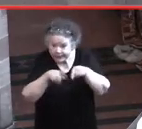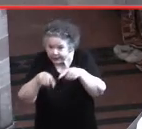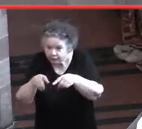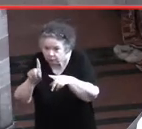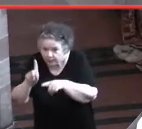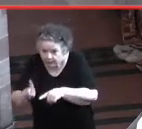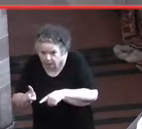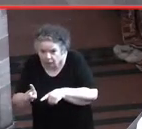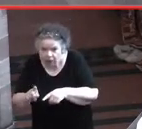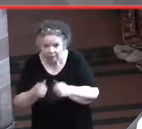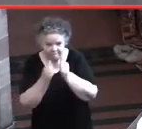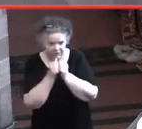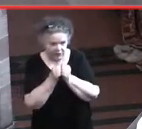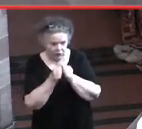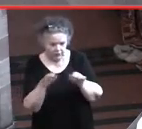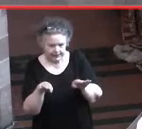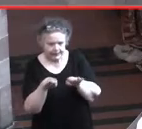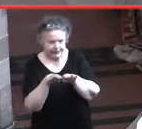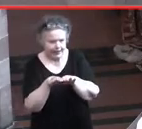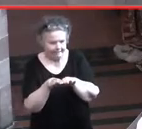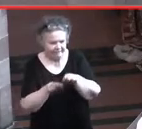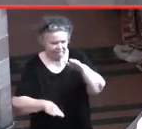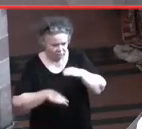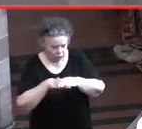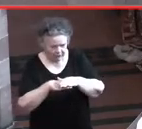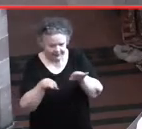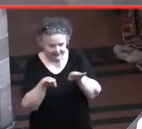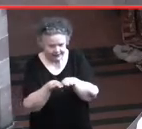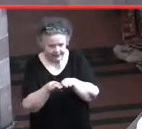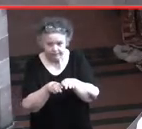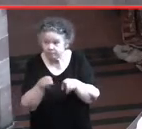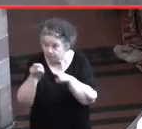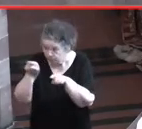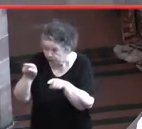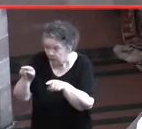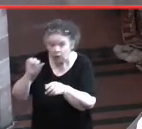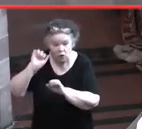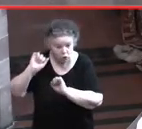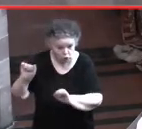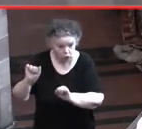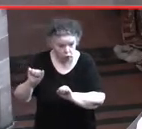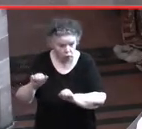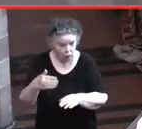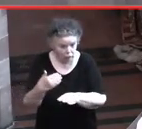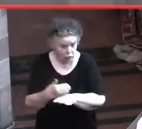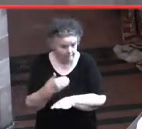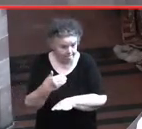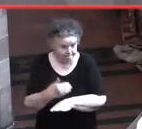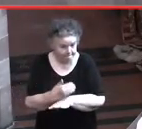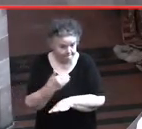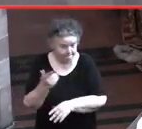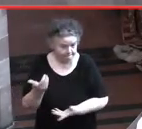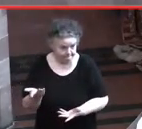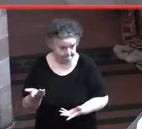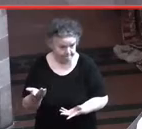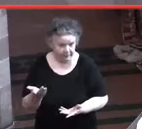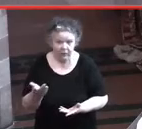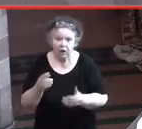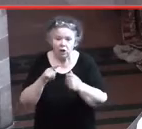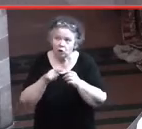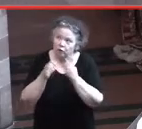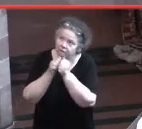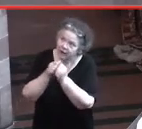equally. That is your task to do as you value the God who gives the